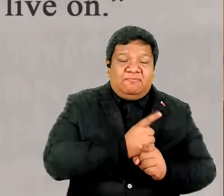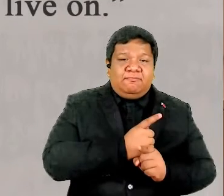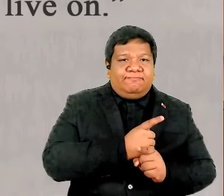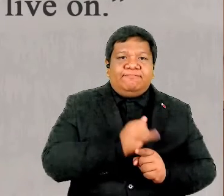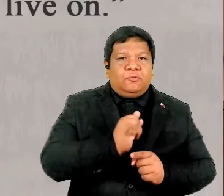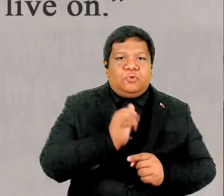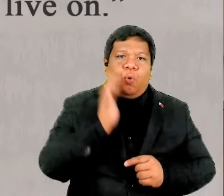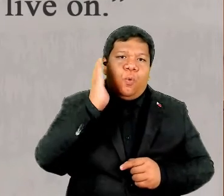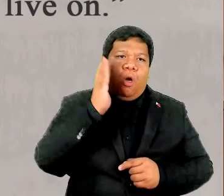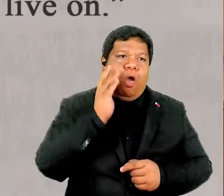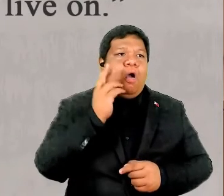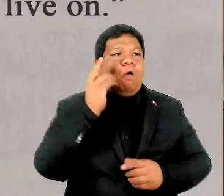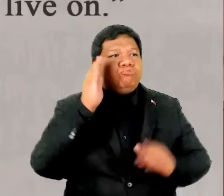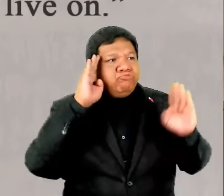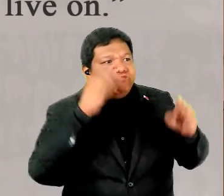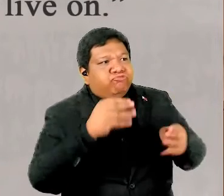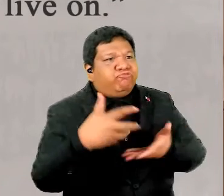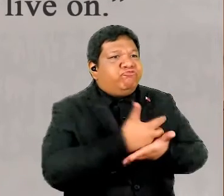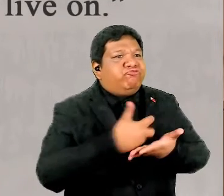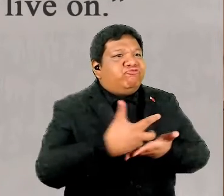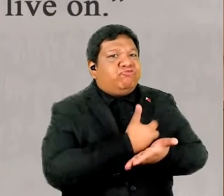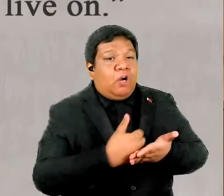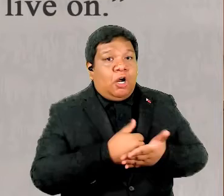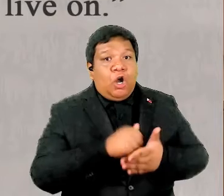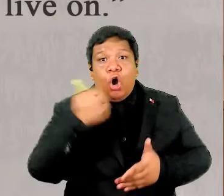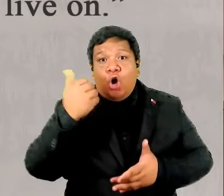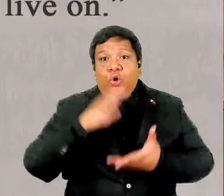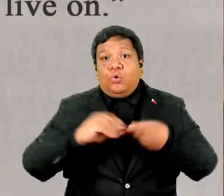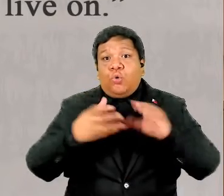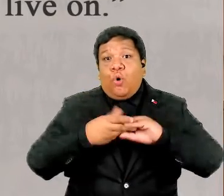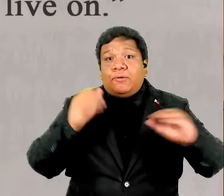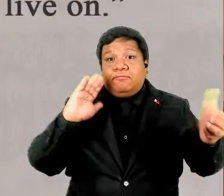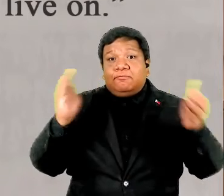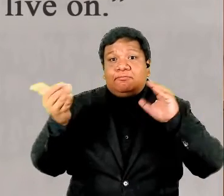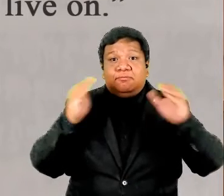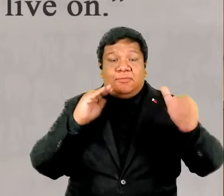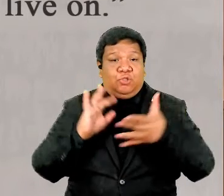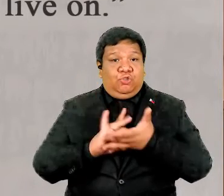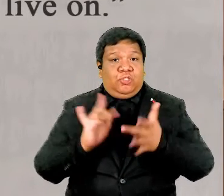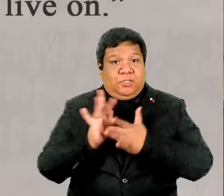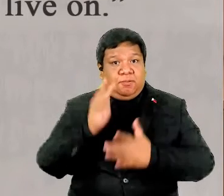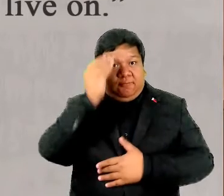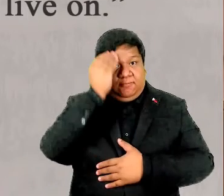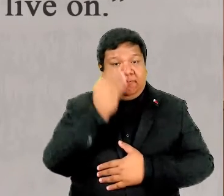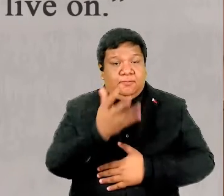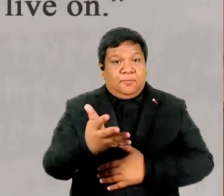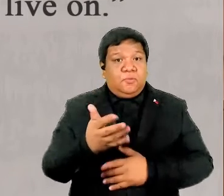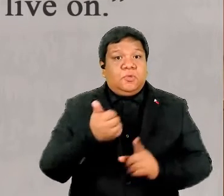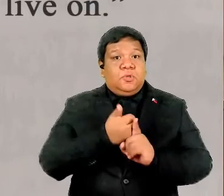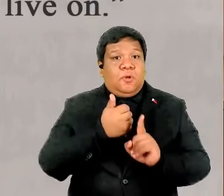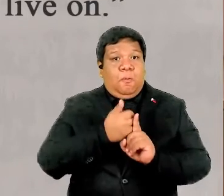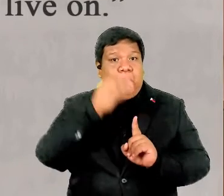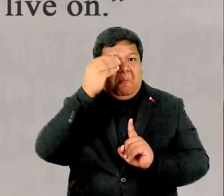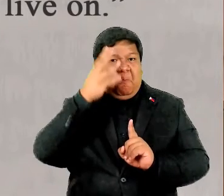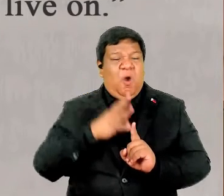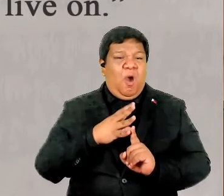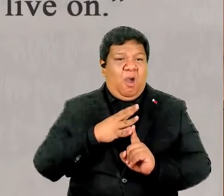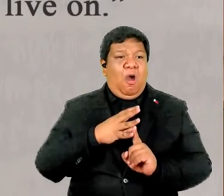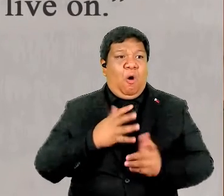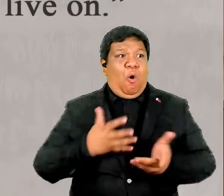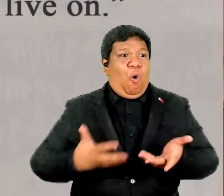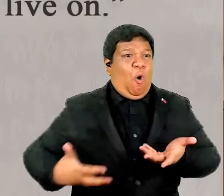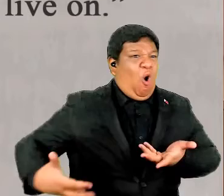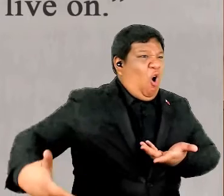reason to accumulate. On another parable, he told his disciples that, you know, when a certain man, his ground yielded an